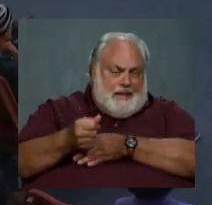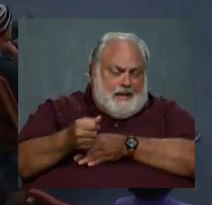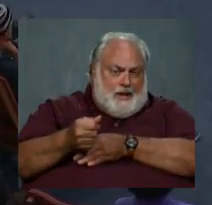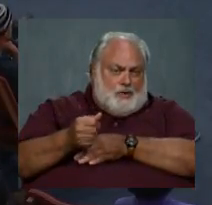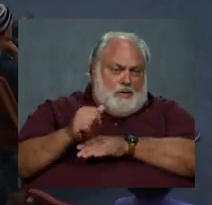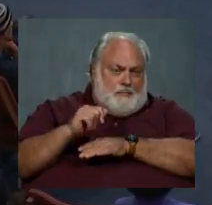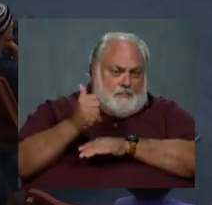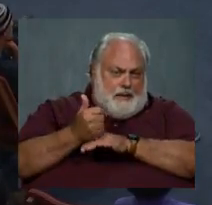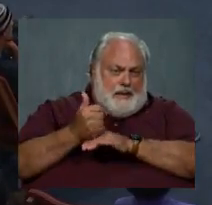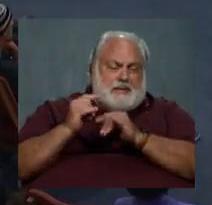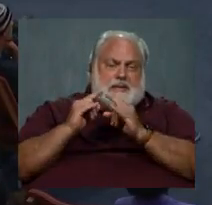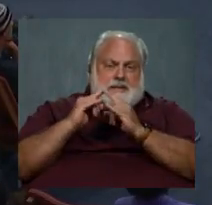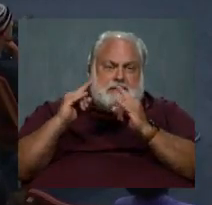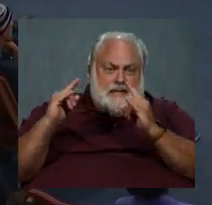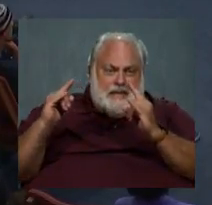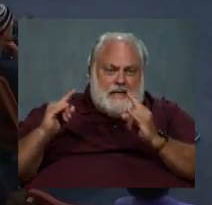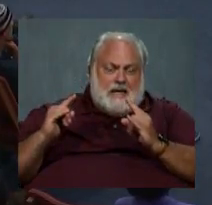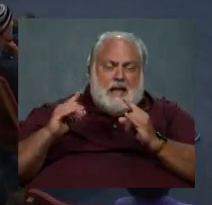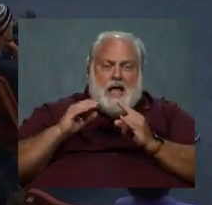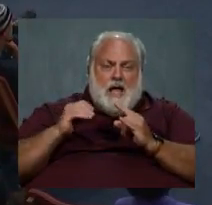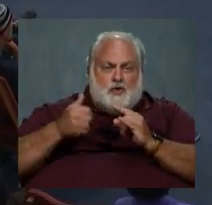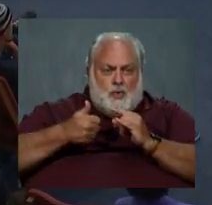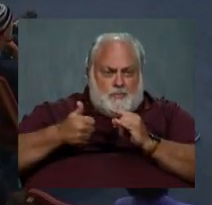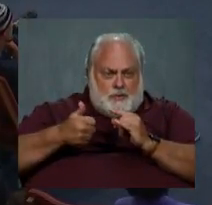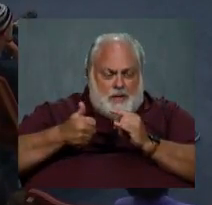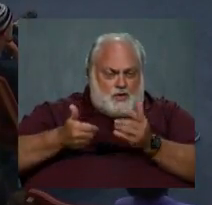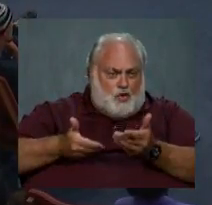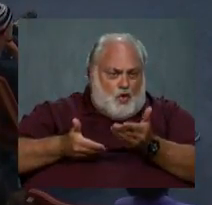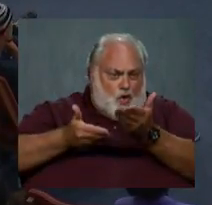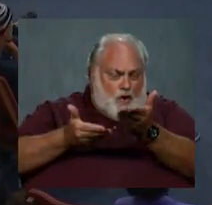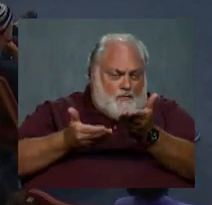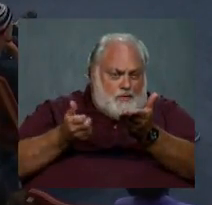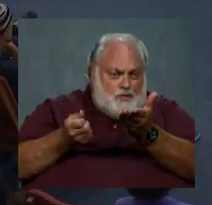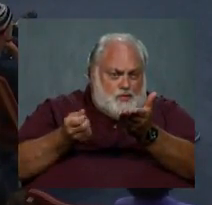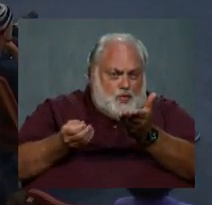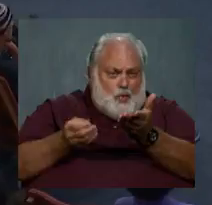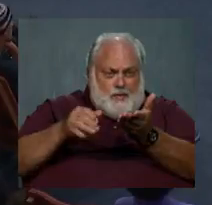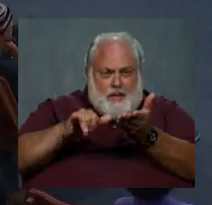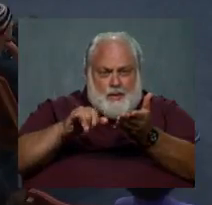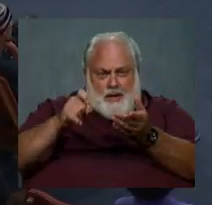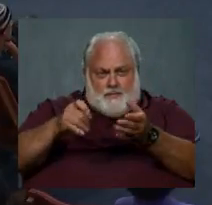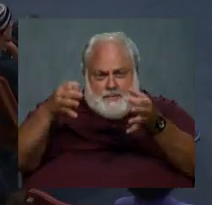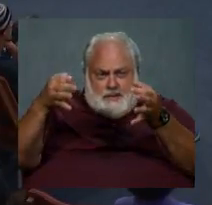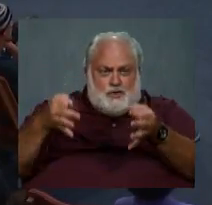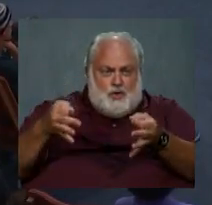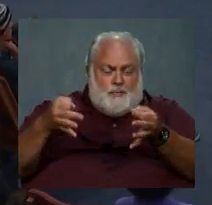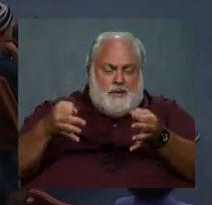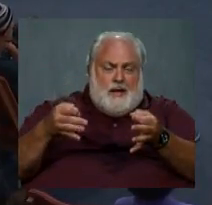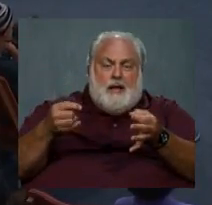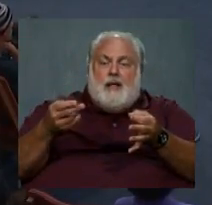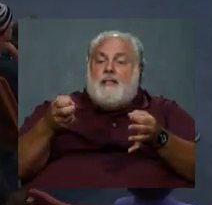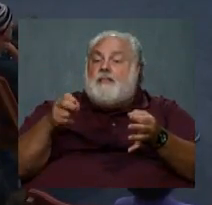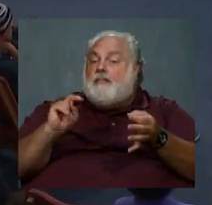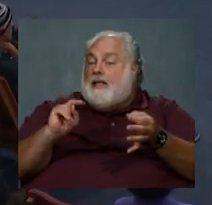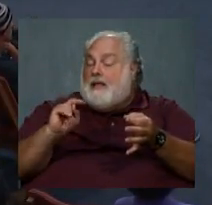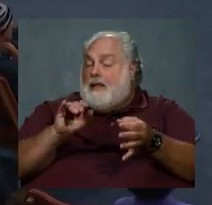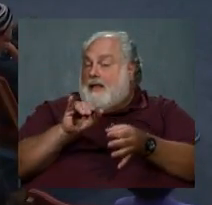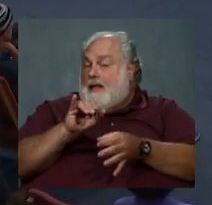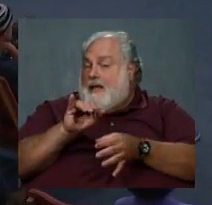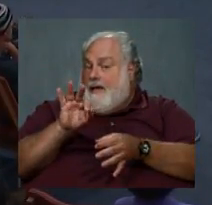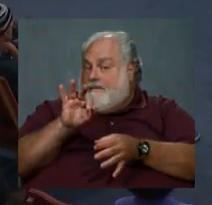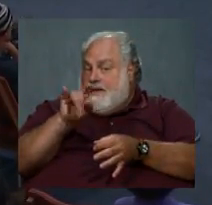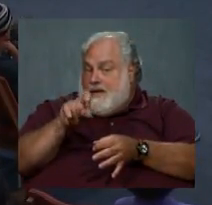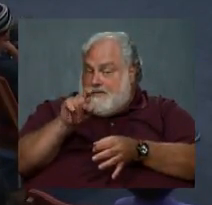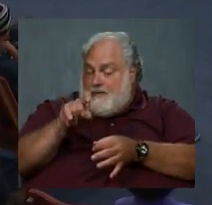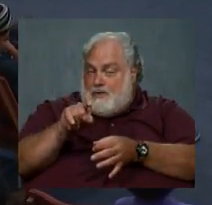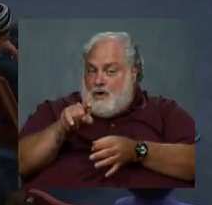whatever additional van transportation there may be. So that will have to be determined, and then if it's necessary for something to come